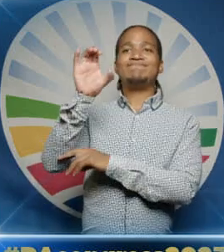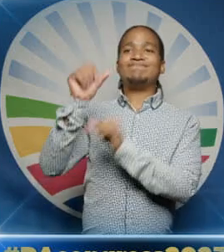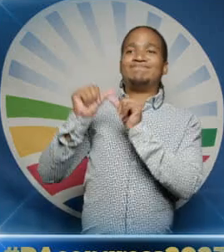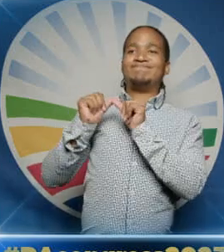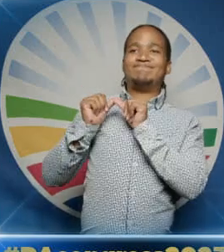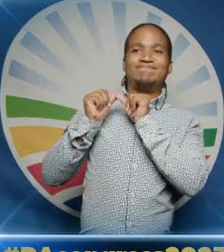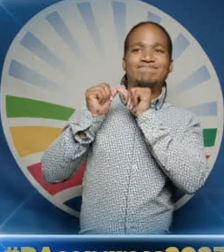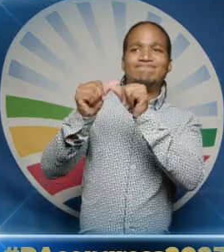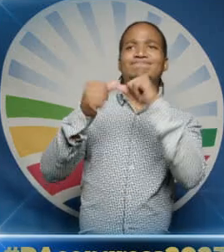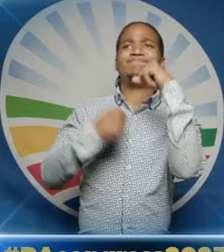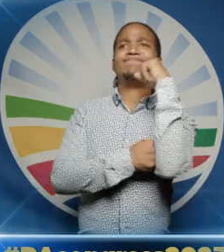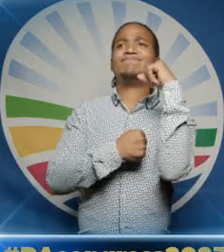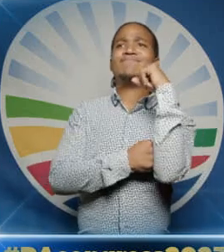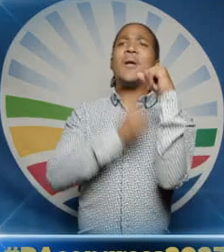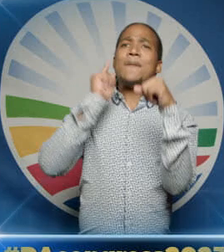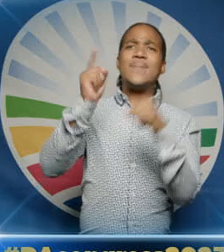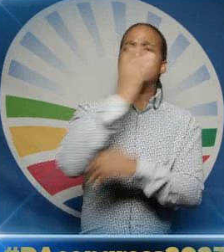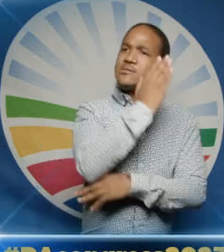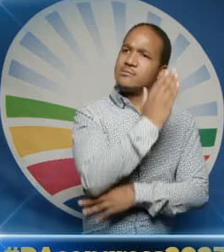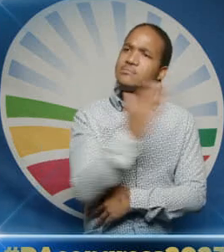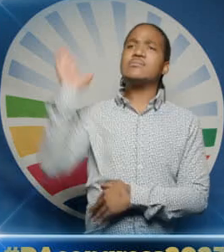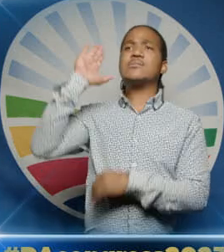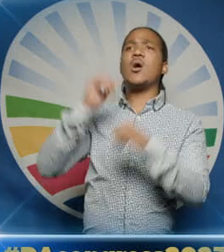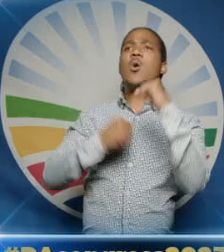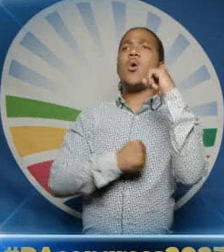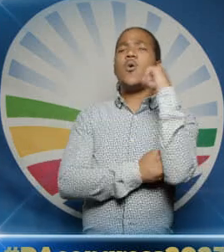union buildings. Mabambe.